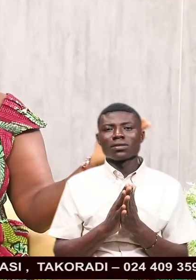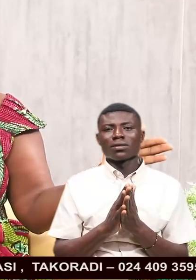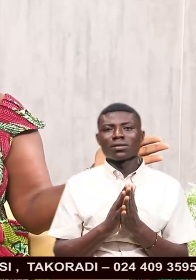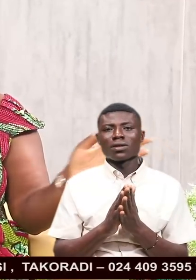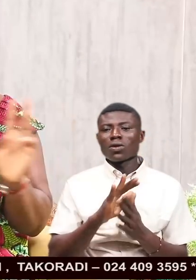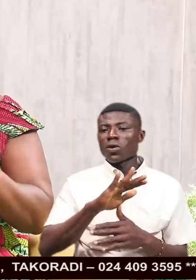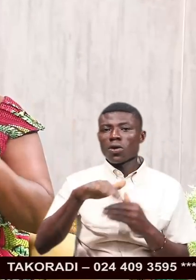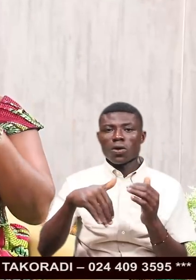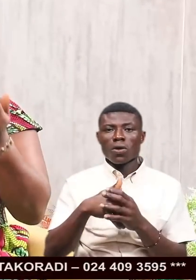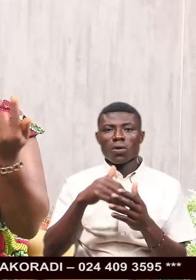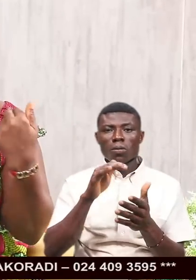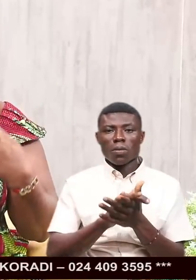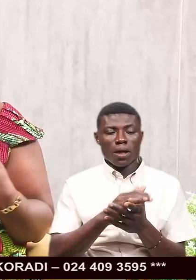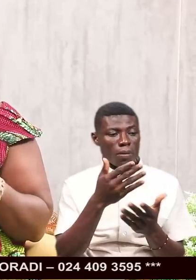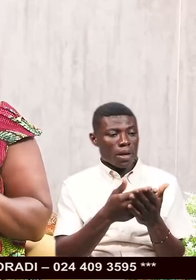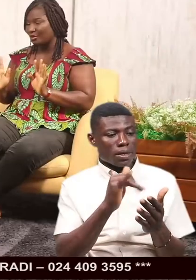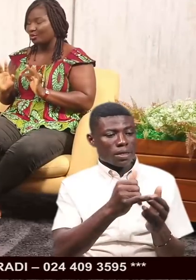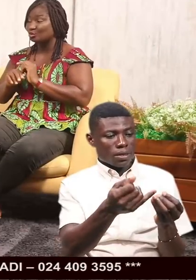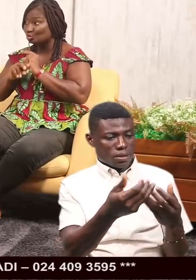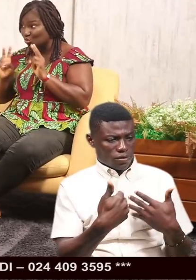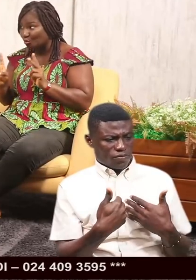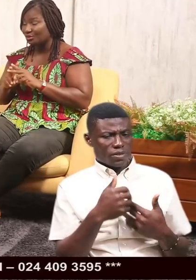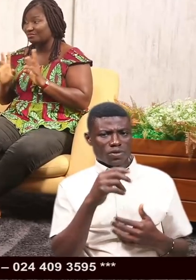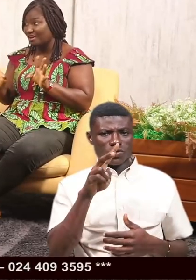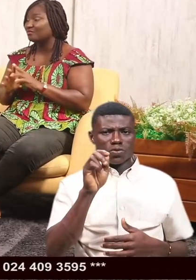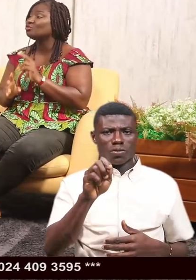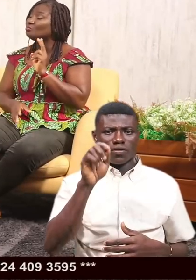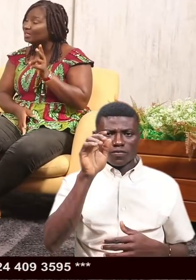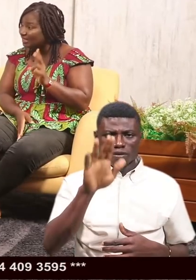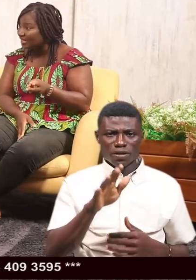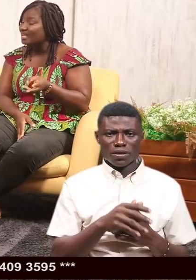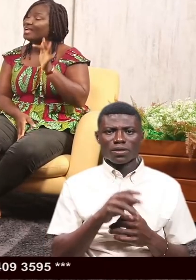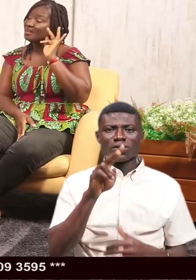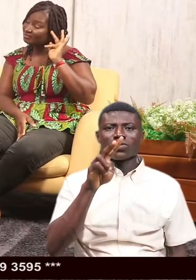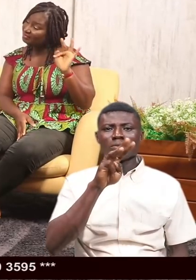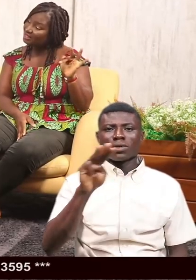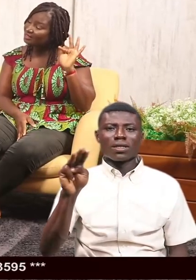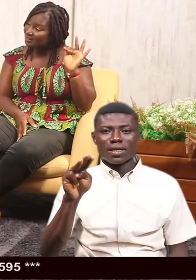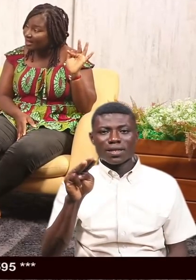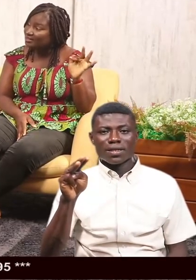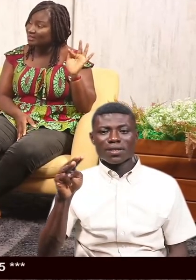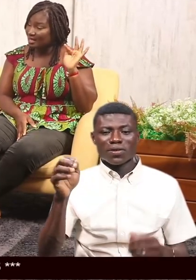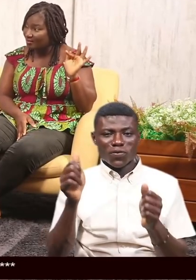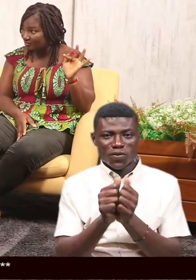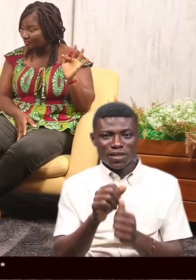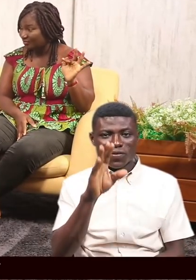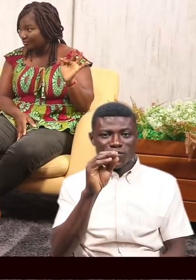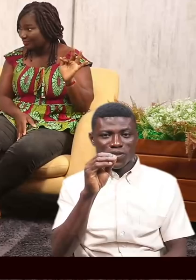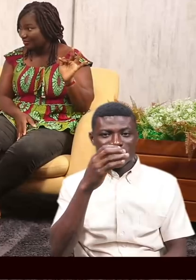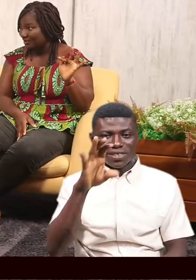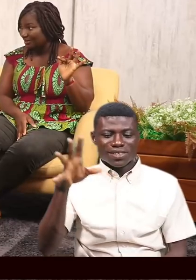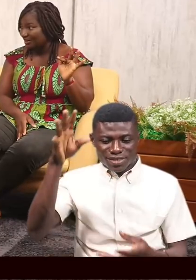awa reni nyine mu no sika e fi ni nsem e ba me ho 2.5 2 million and 50,000 ka ho